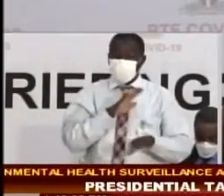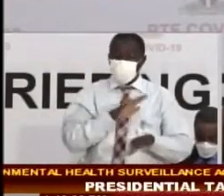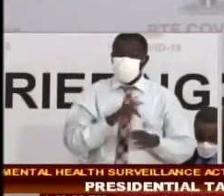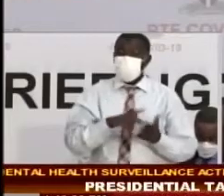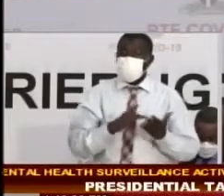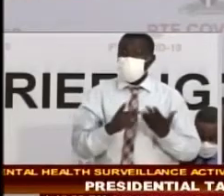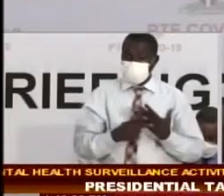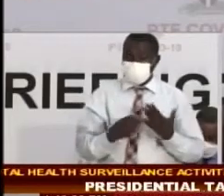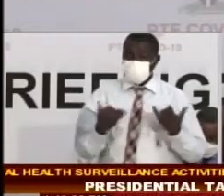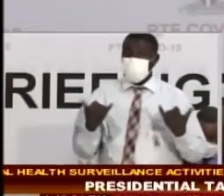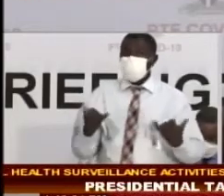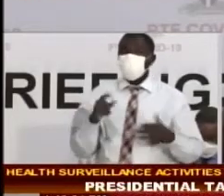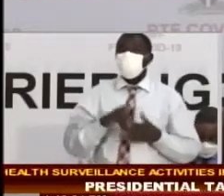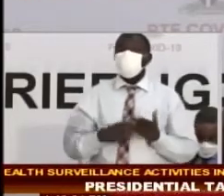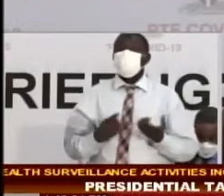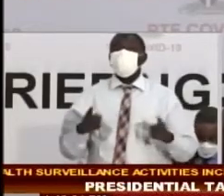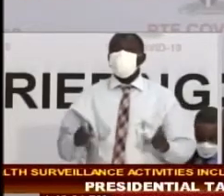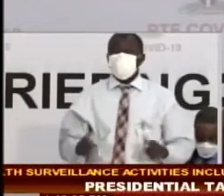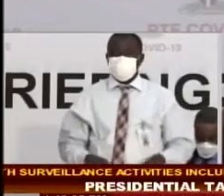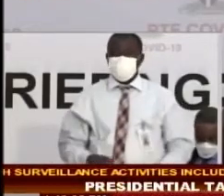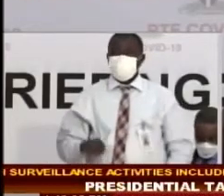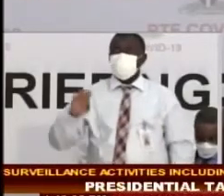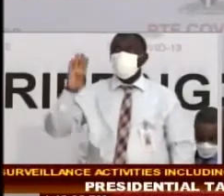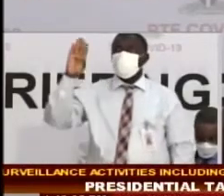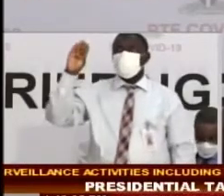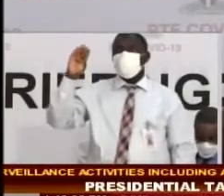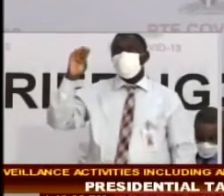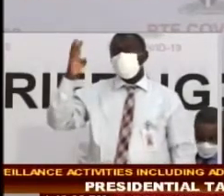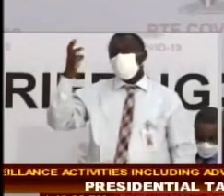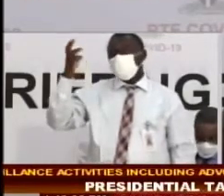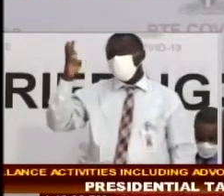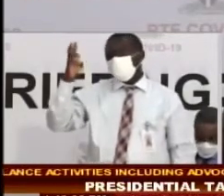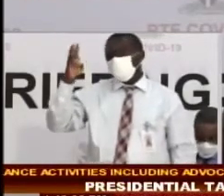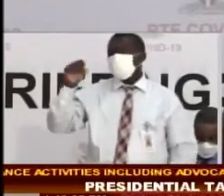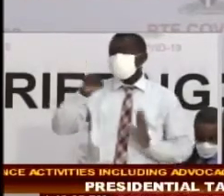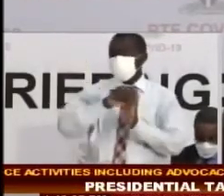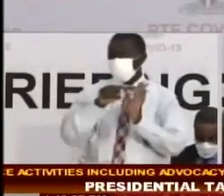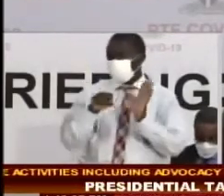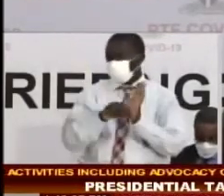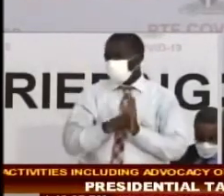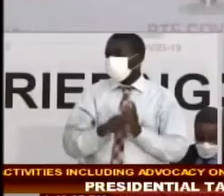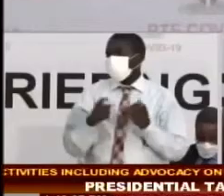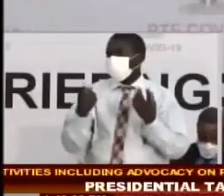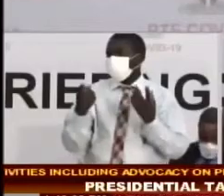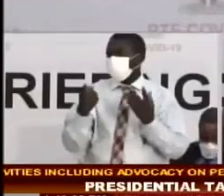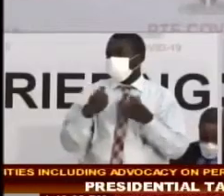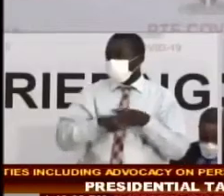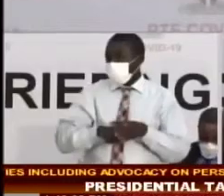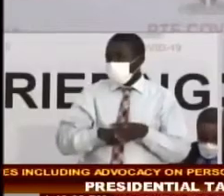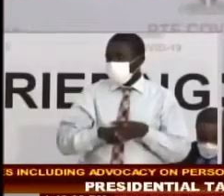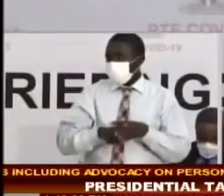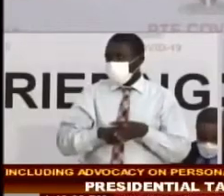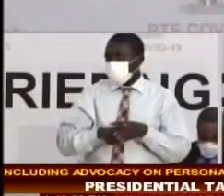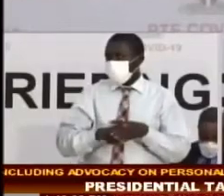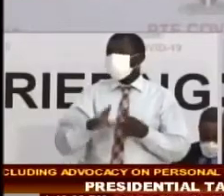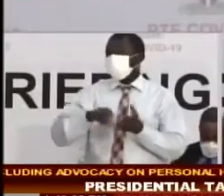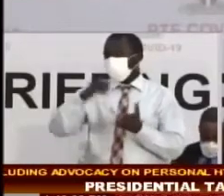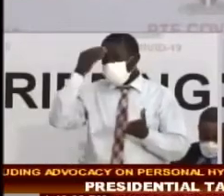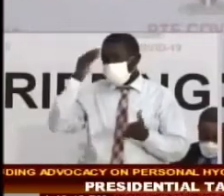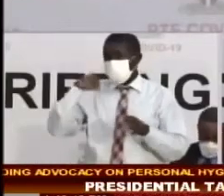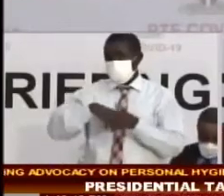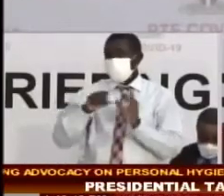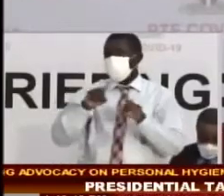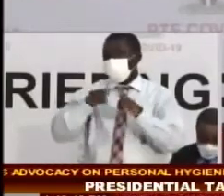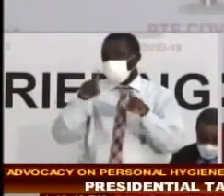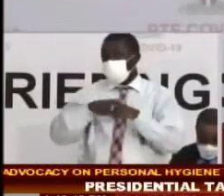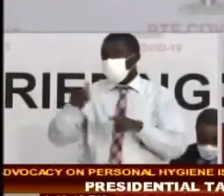has happened is that about 14 or 15 states have already commenced learning via different channels